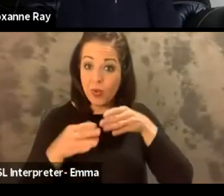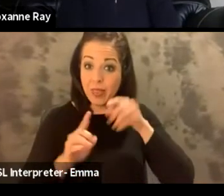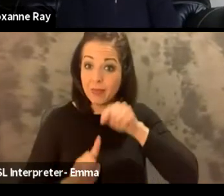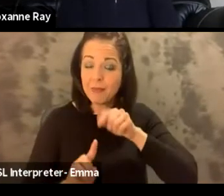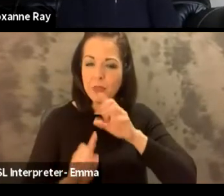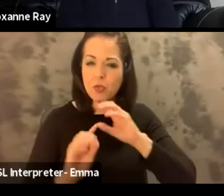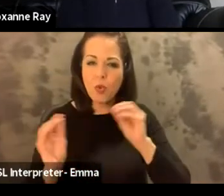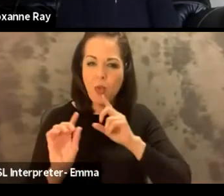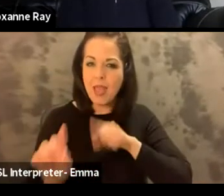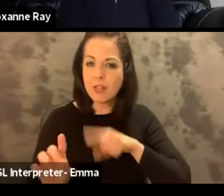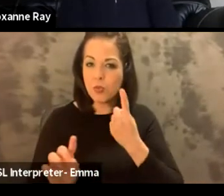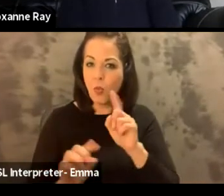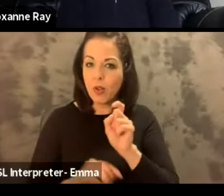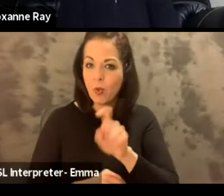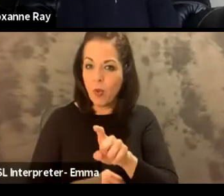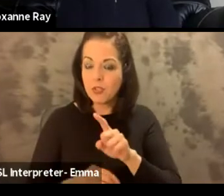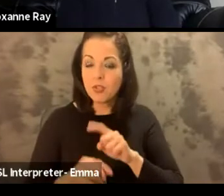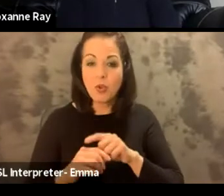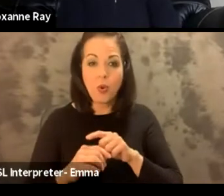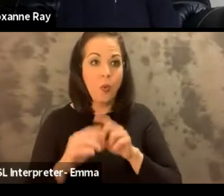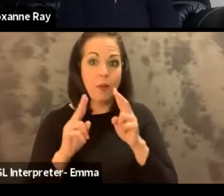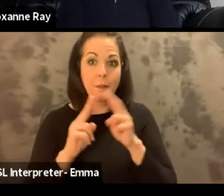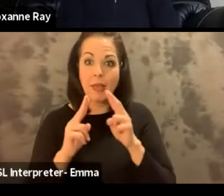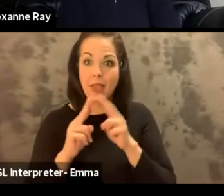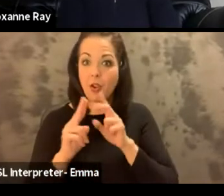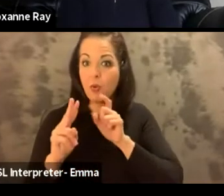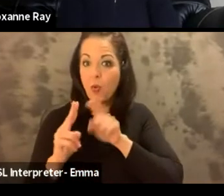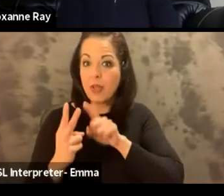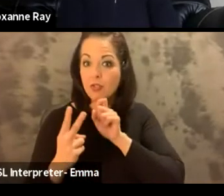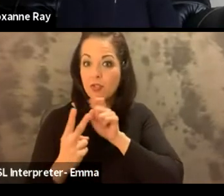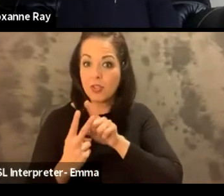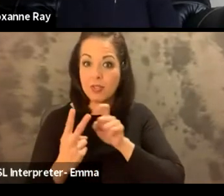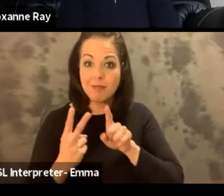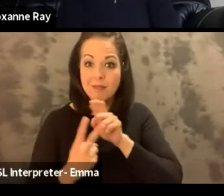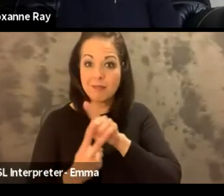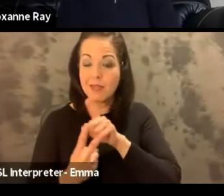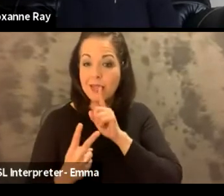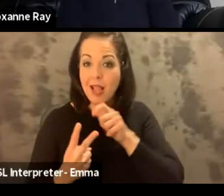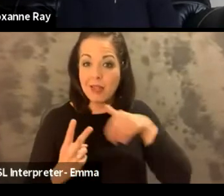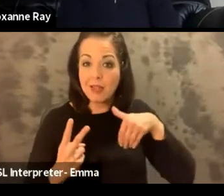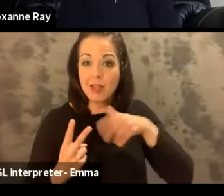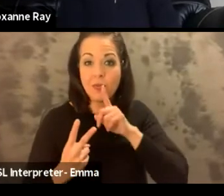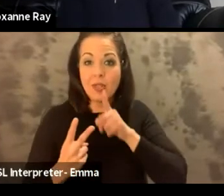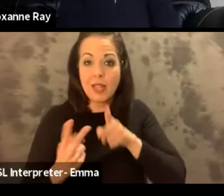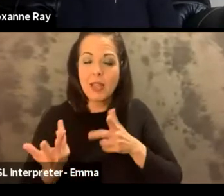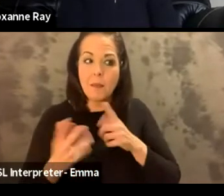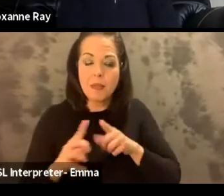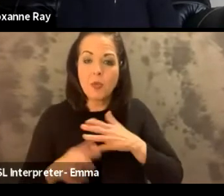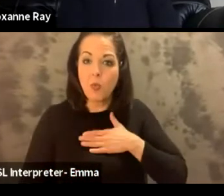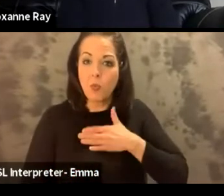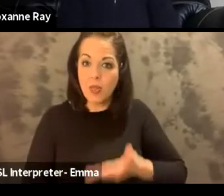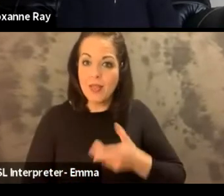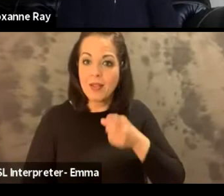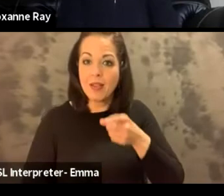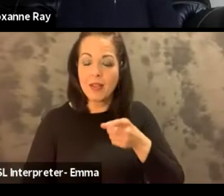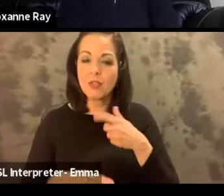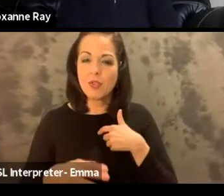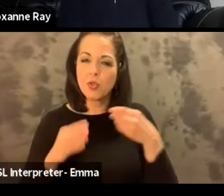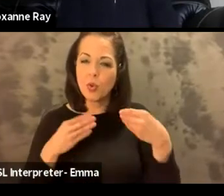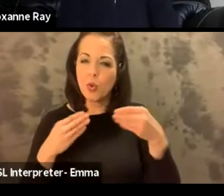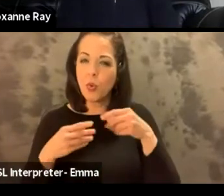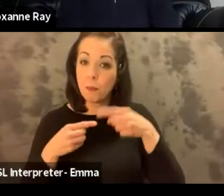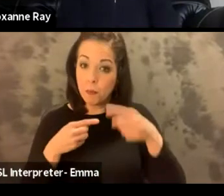answer to the question or pair of questions that Reagan has asked us, maybe. But it's more about a willingness to be kind of